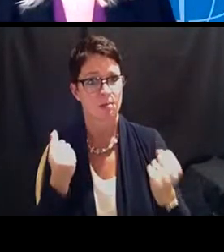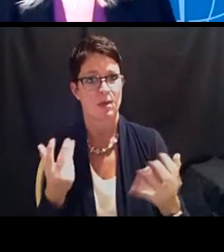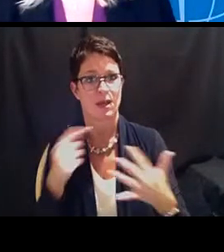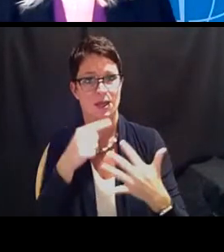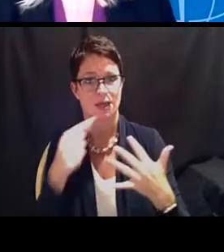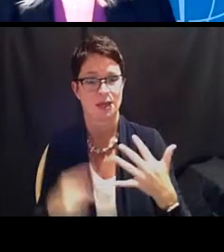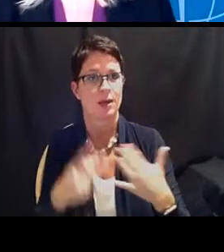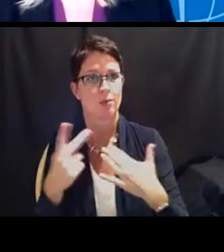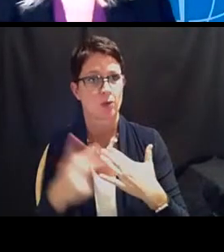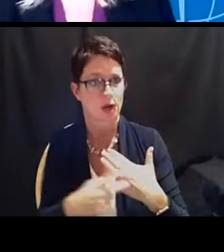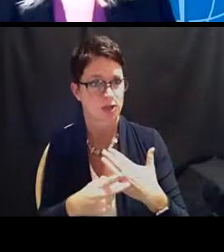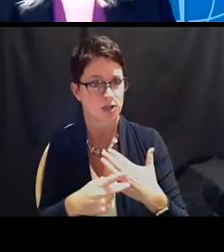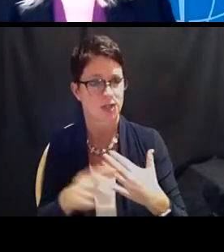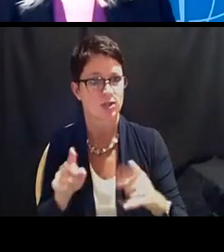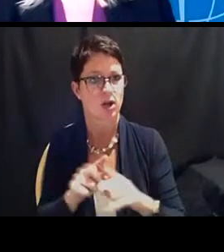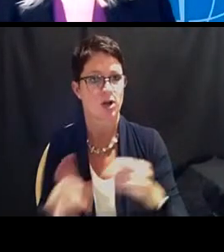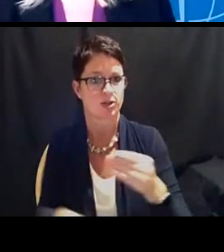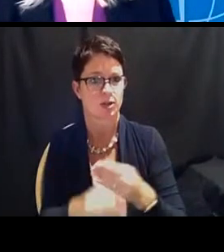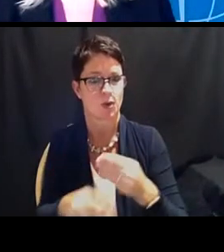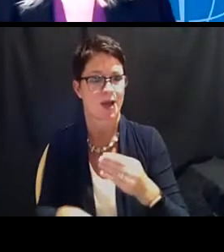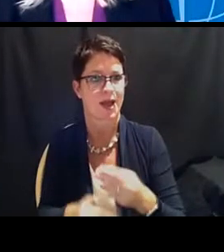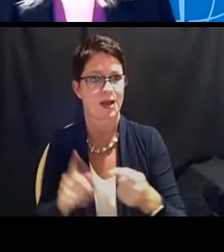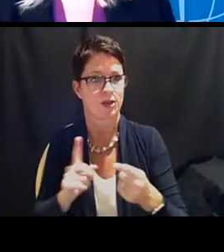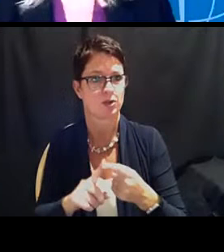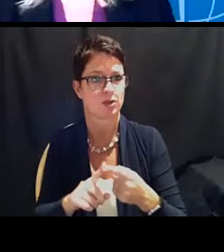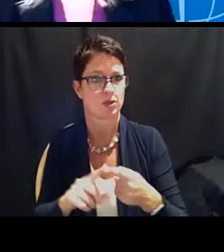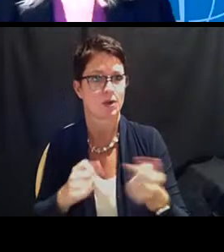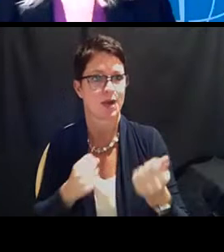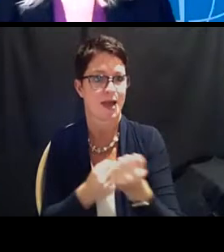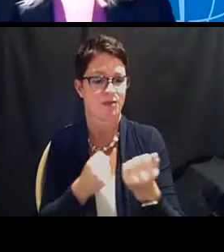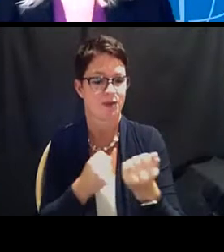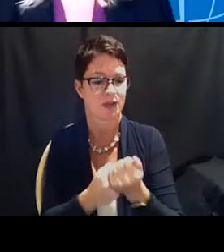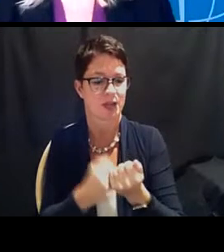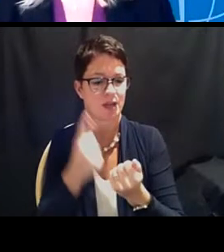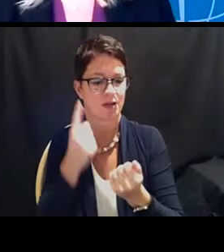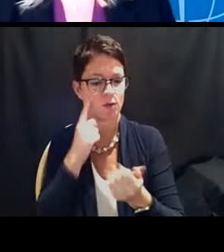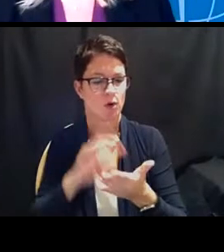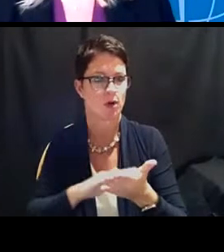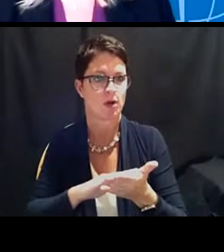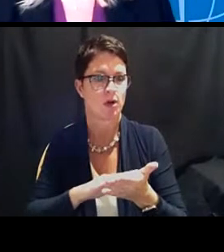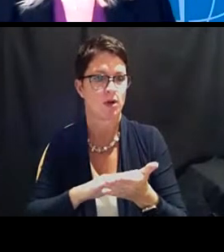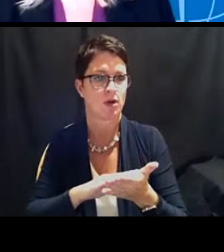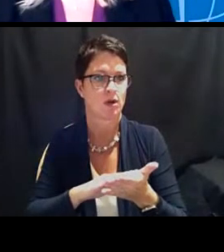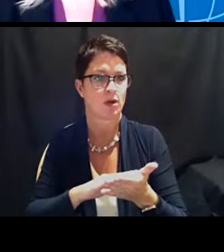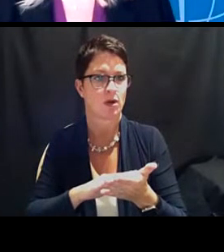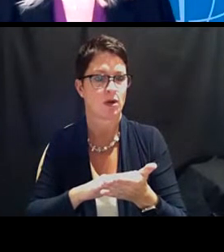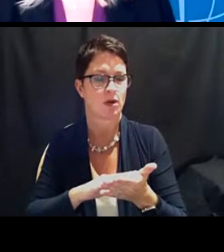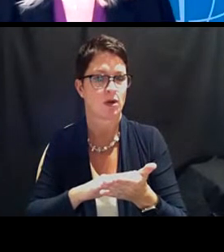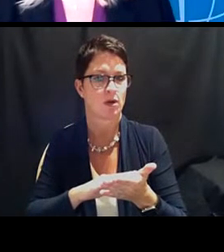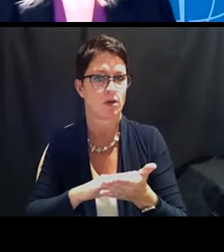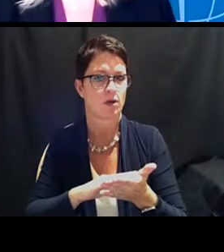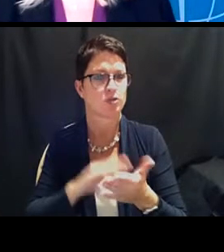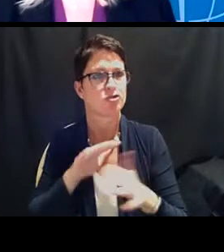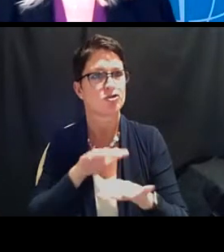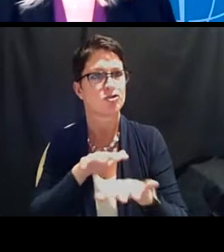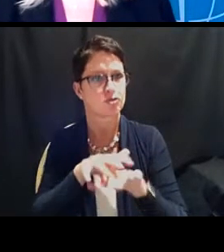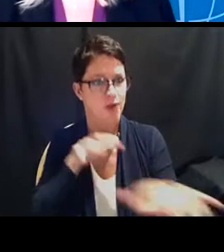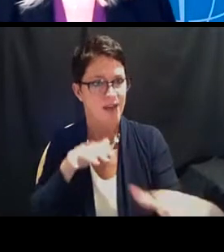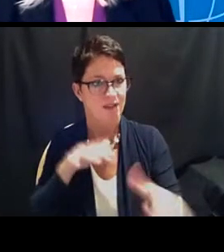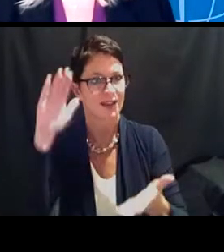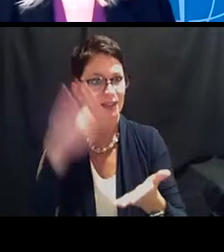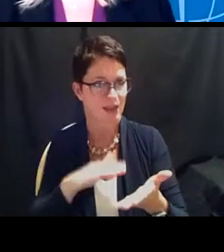prior. I'm also adding to advocating the relief of traffic